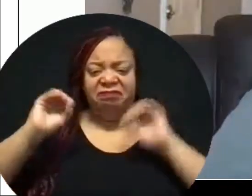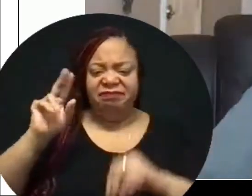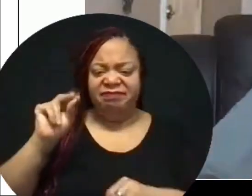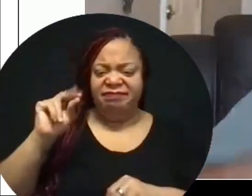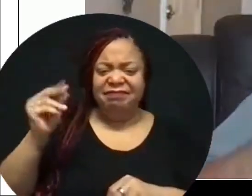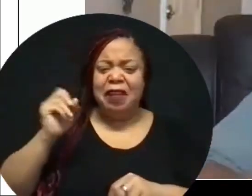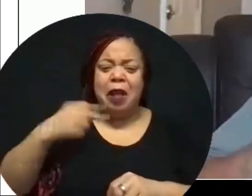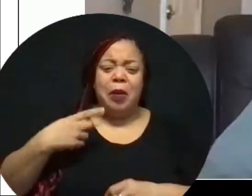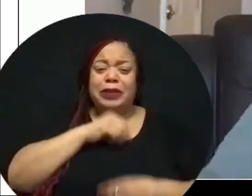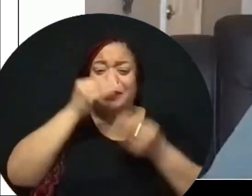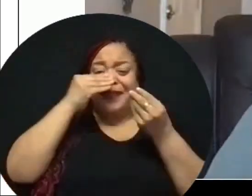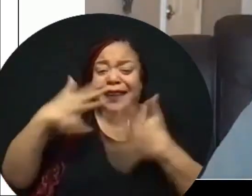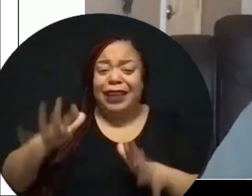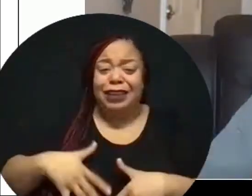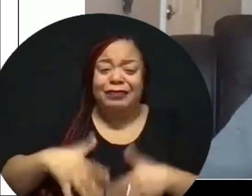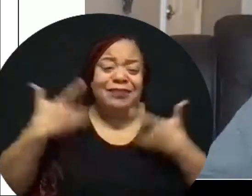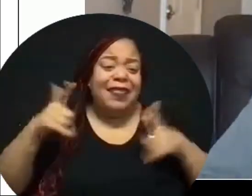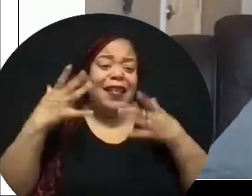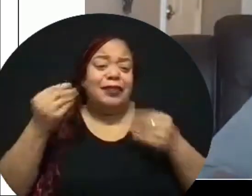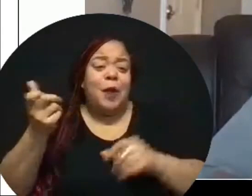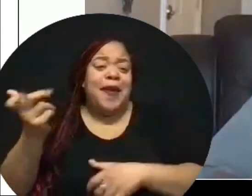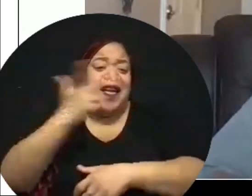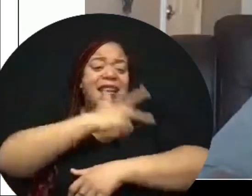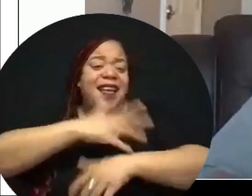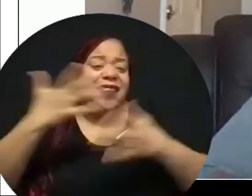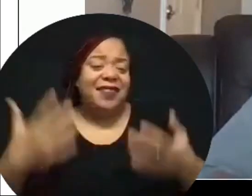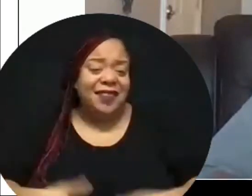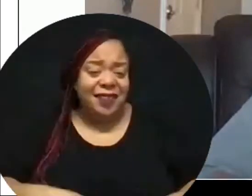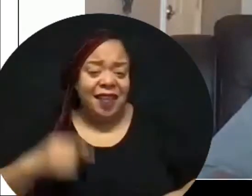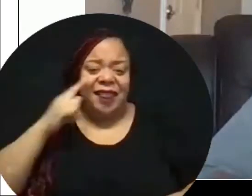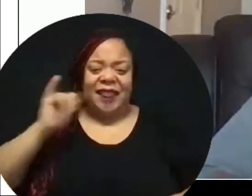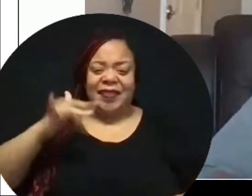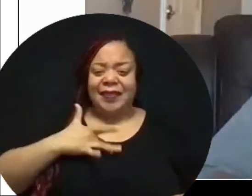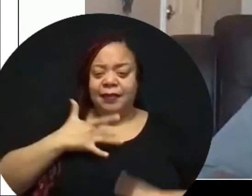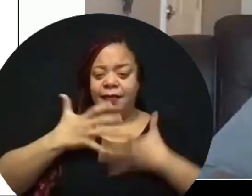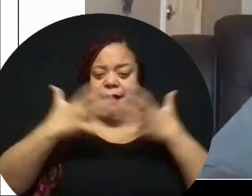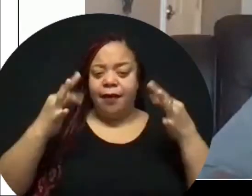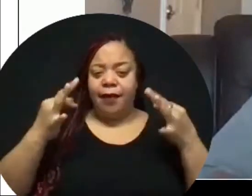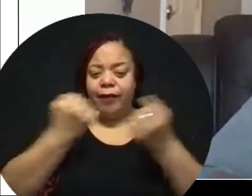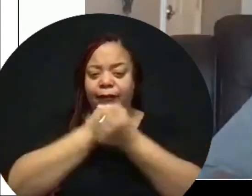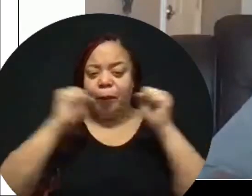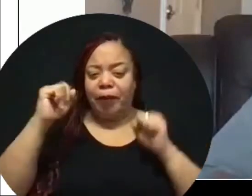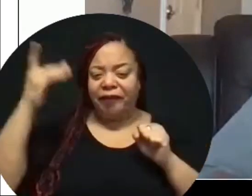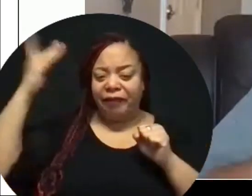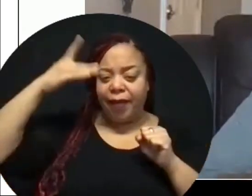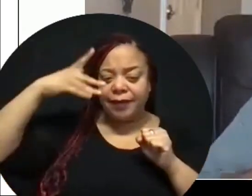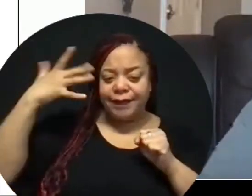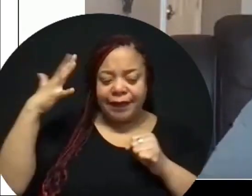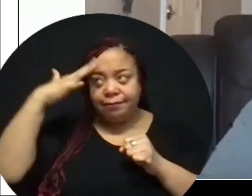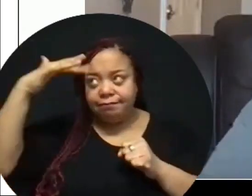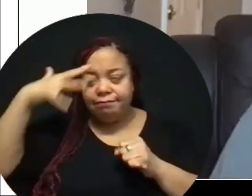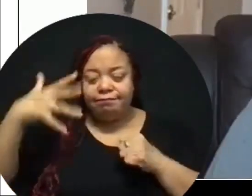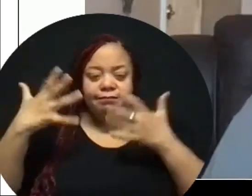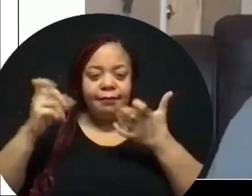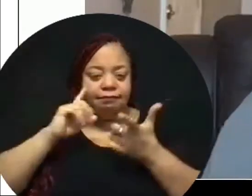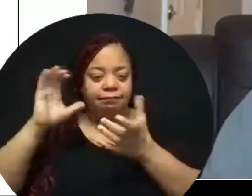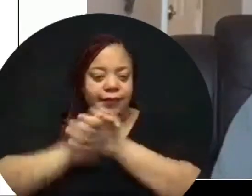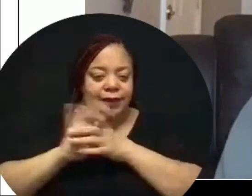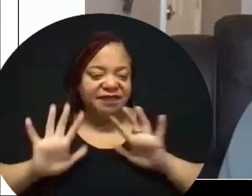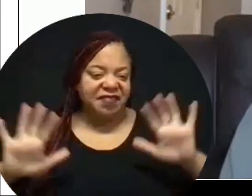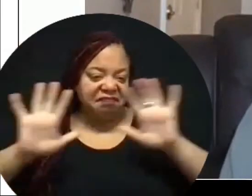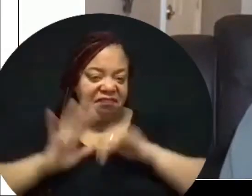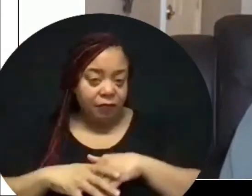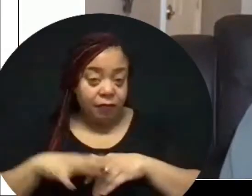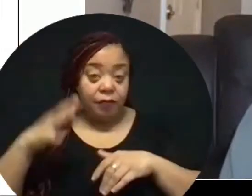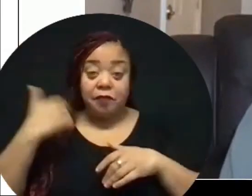intentionally put in place to keep these cycles happening, to make sure that people find themselves in the same situations and not being able to get out of those situations